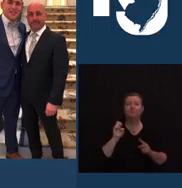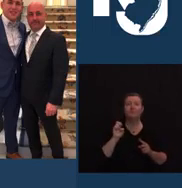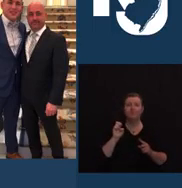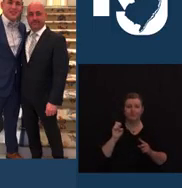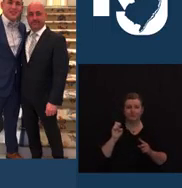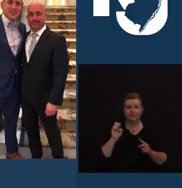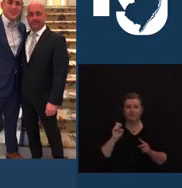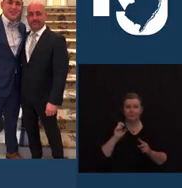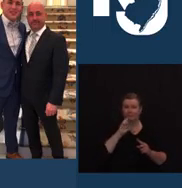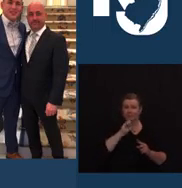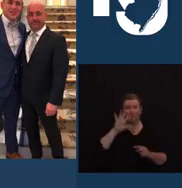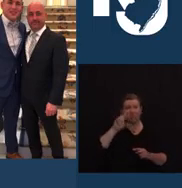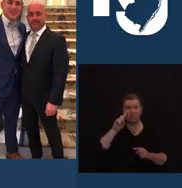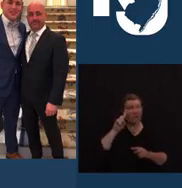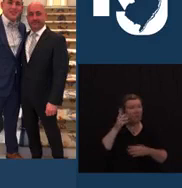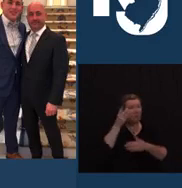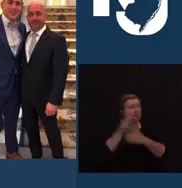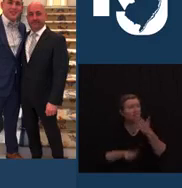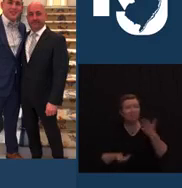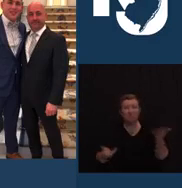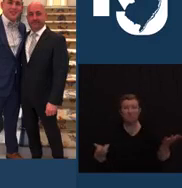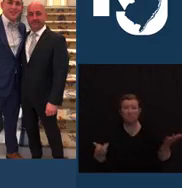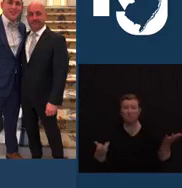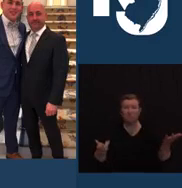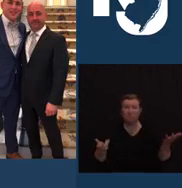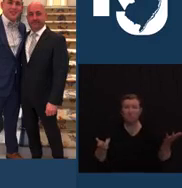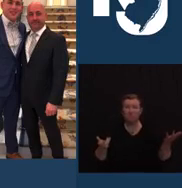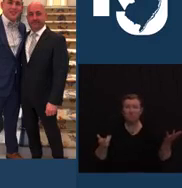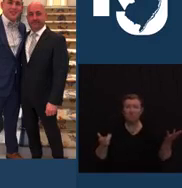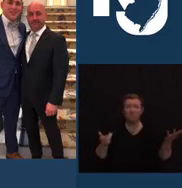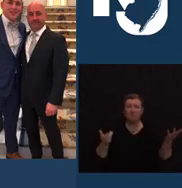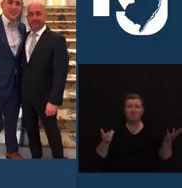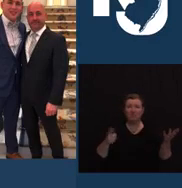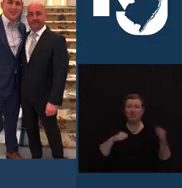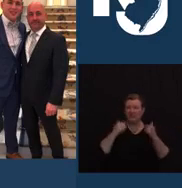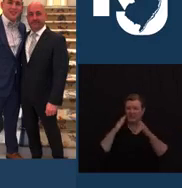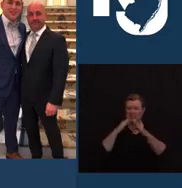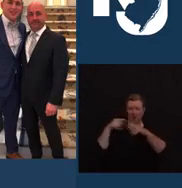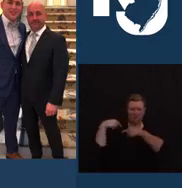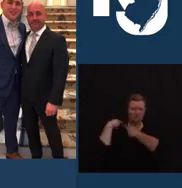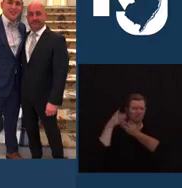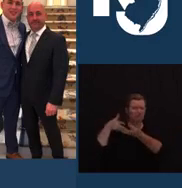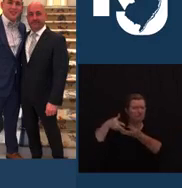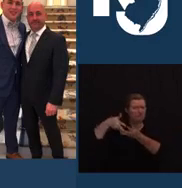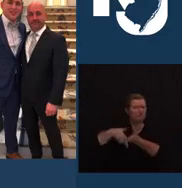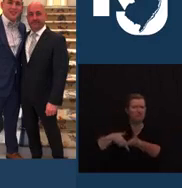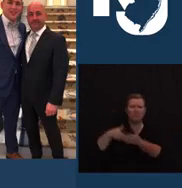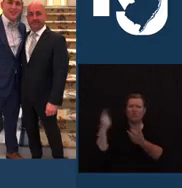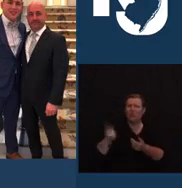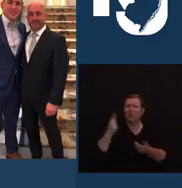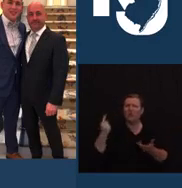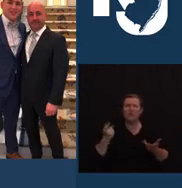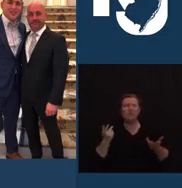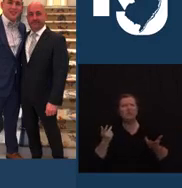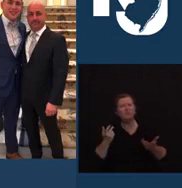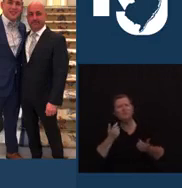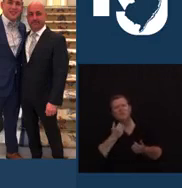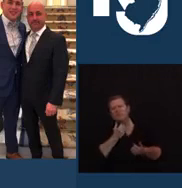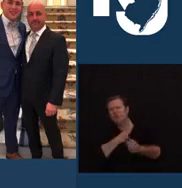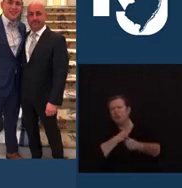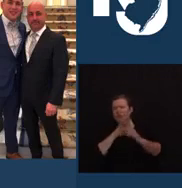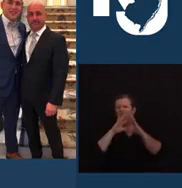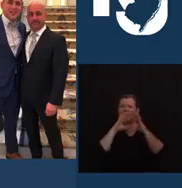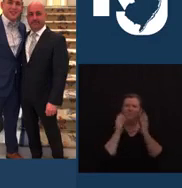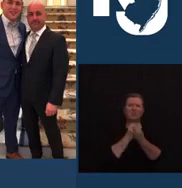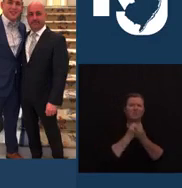his entire life in Hawthorne and was a general manager for Aramark Corporation. He loved his family, and he loved his friends, and he loved